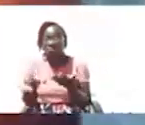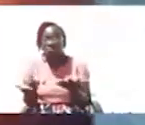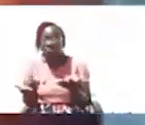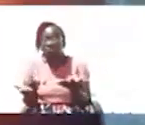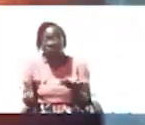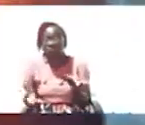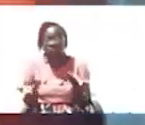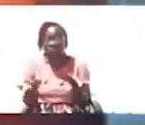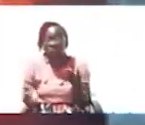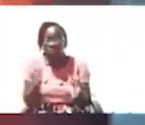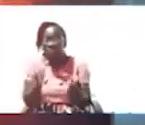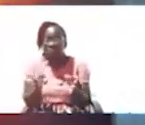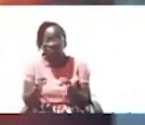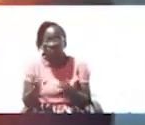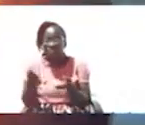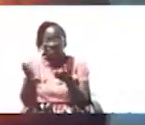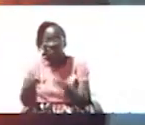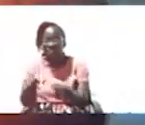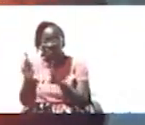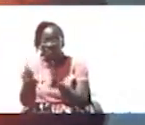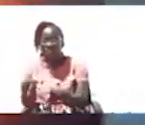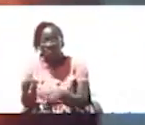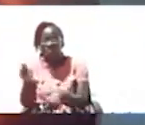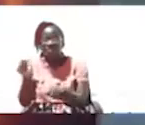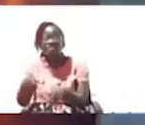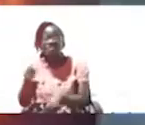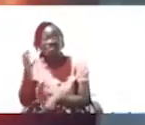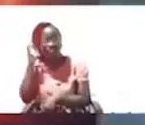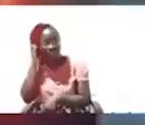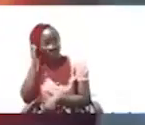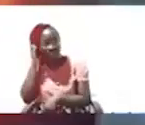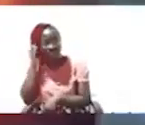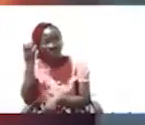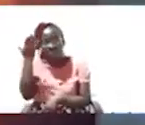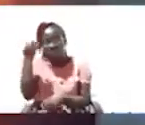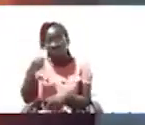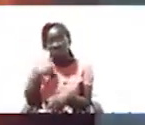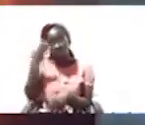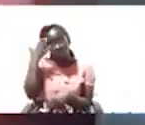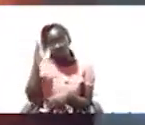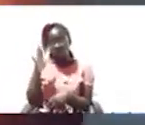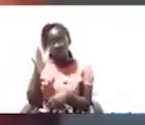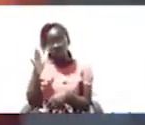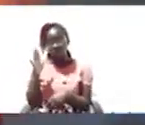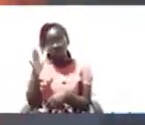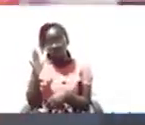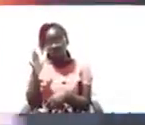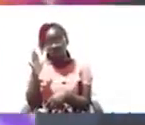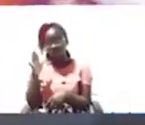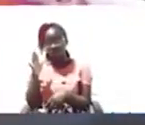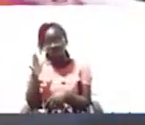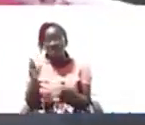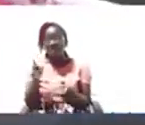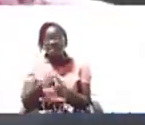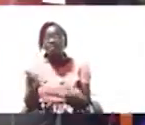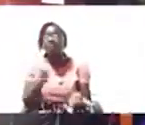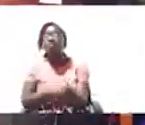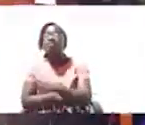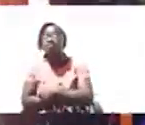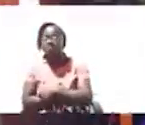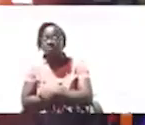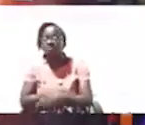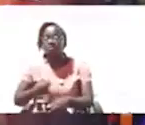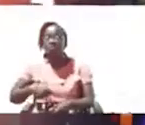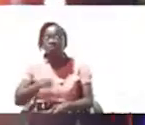know. But tonight, we are talking about a man. When he speaks